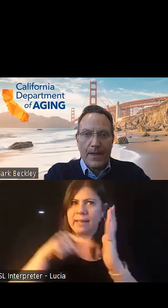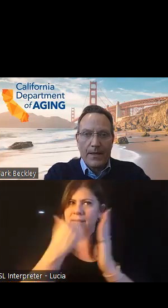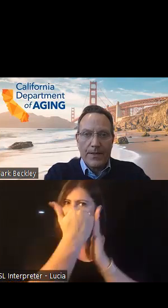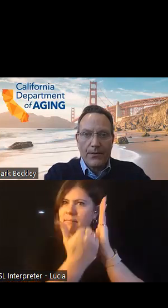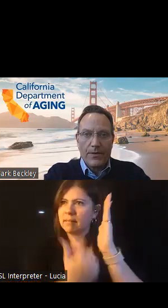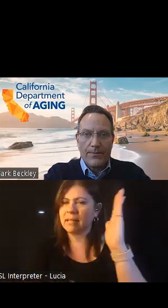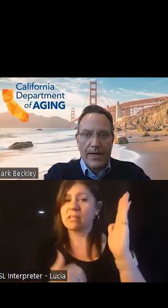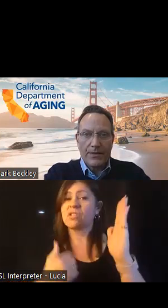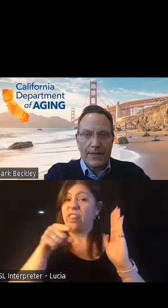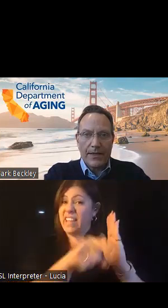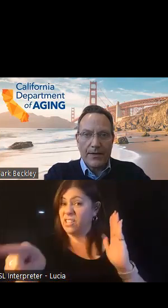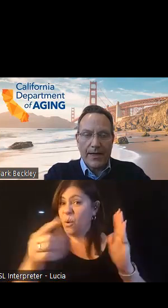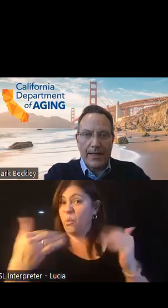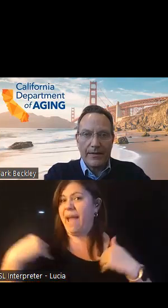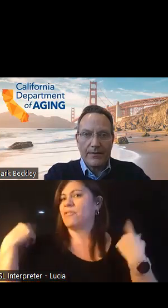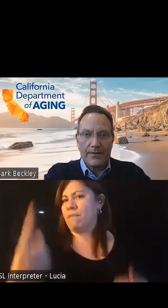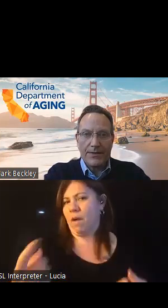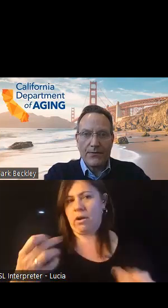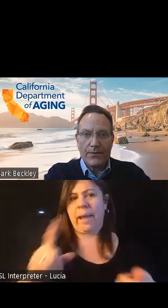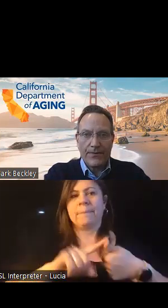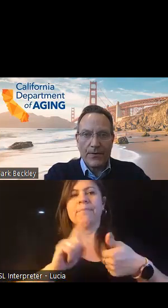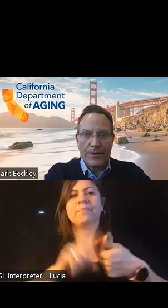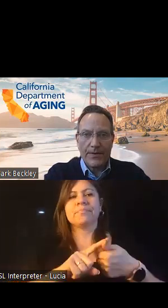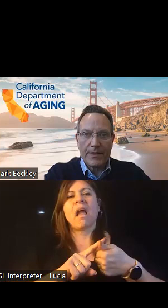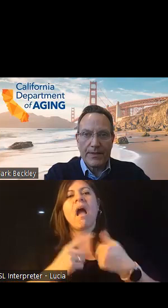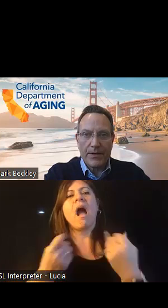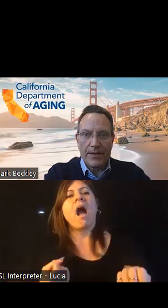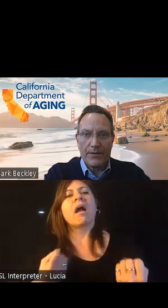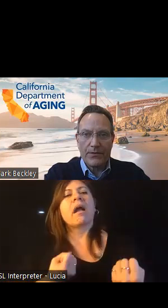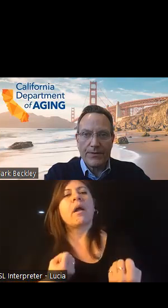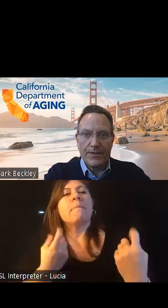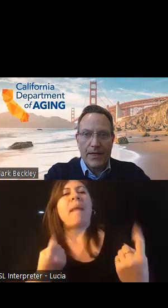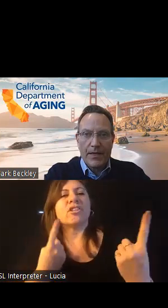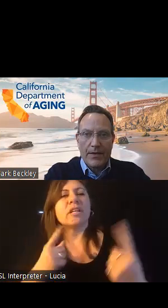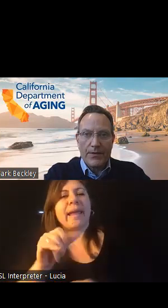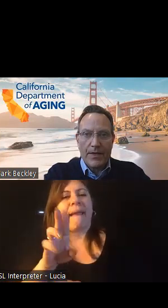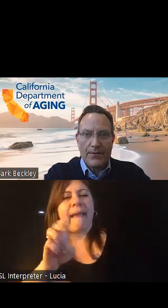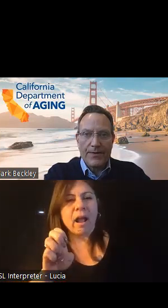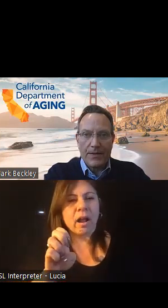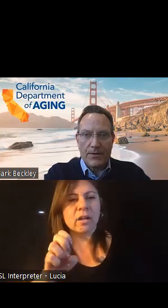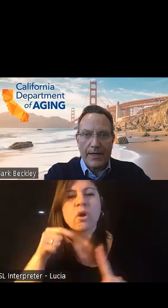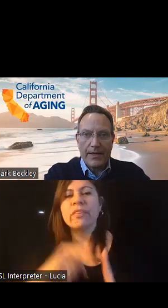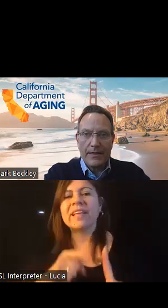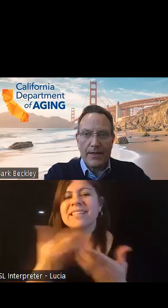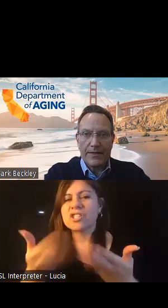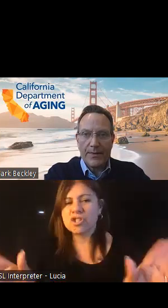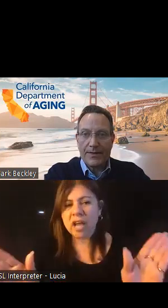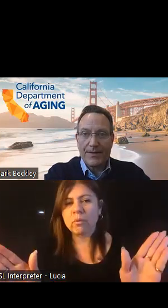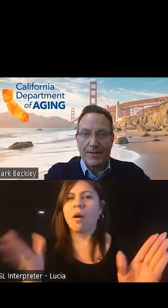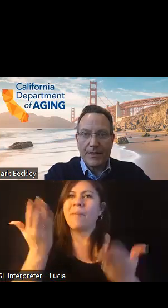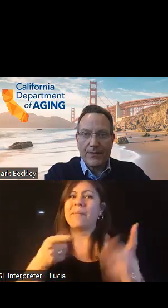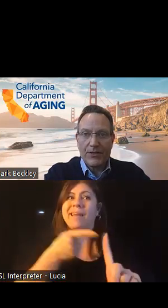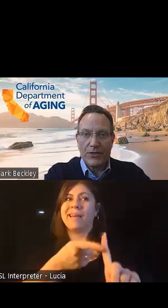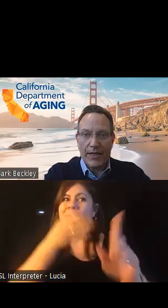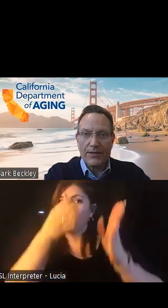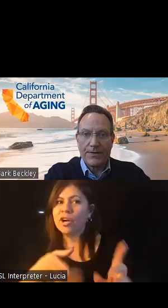far. So compassionate care, and this generally refers to visits for individuals whose health has declined, have experienced